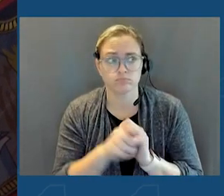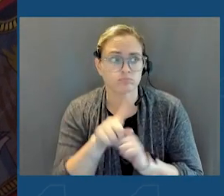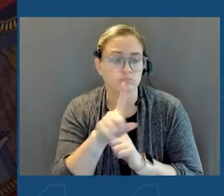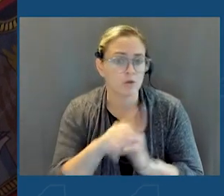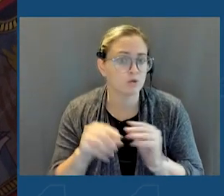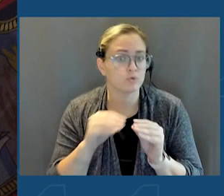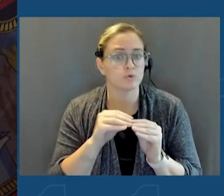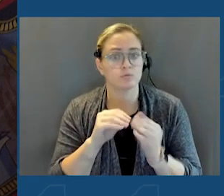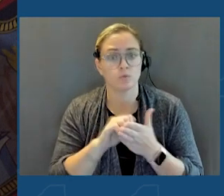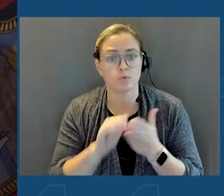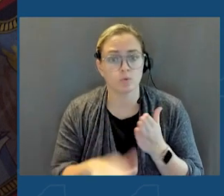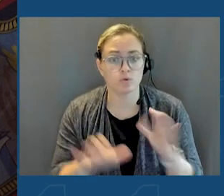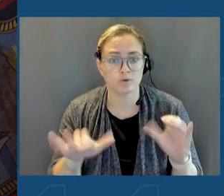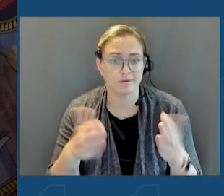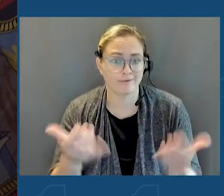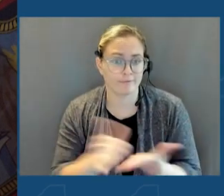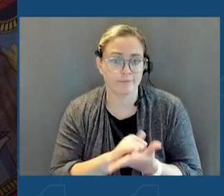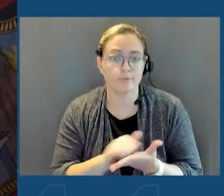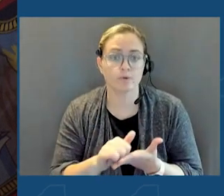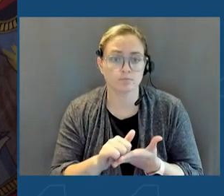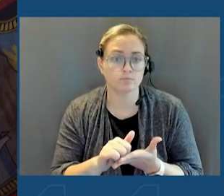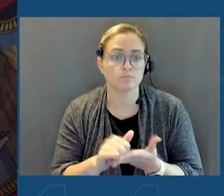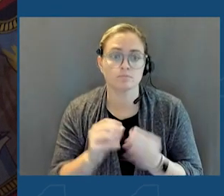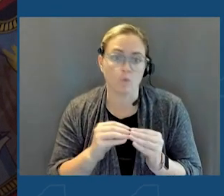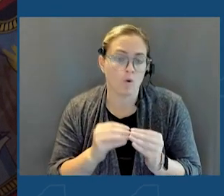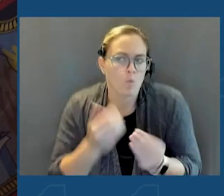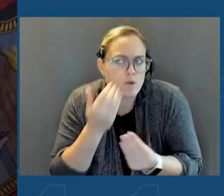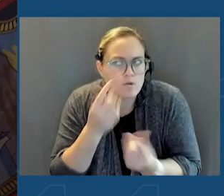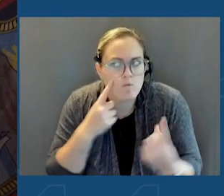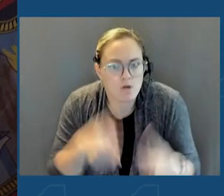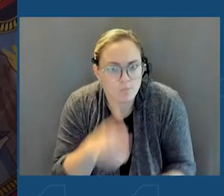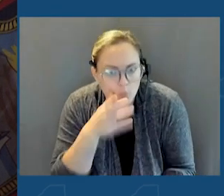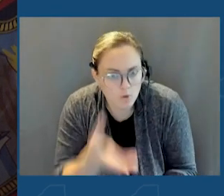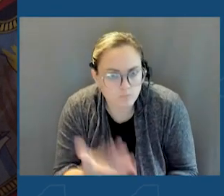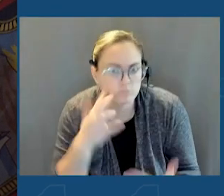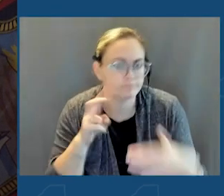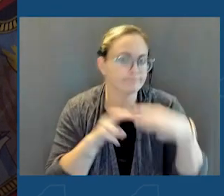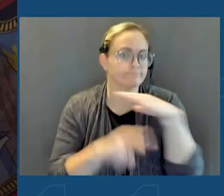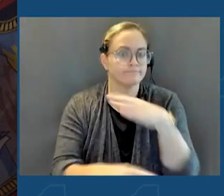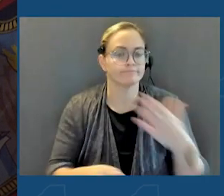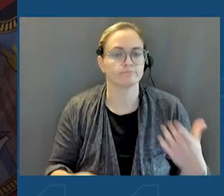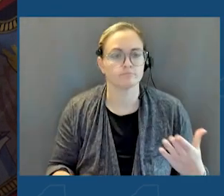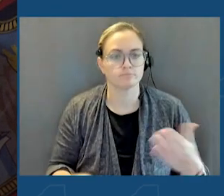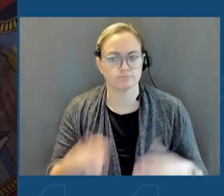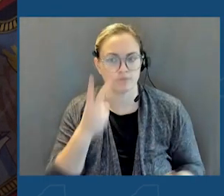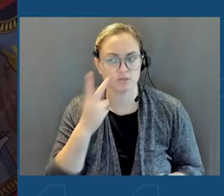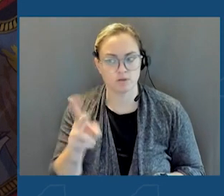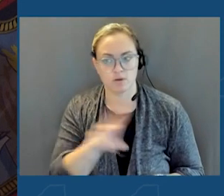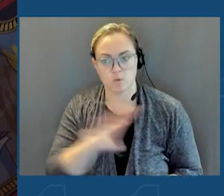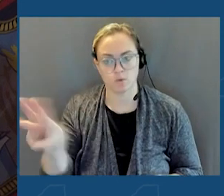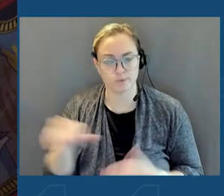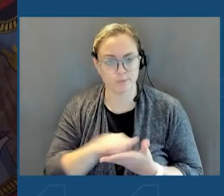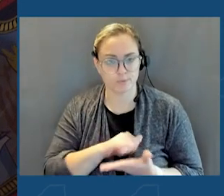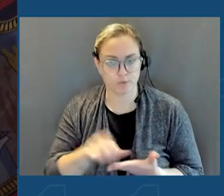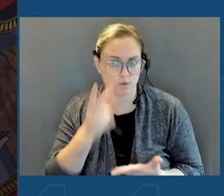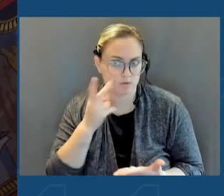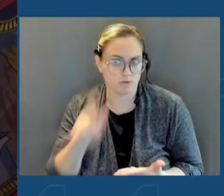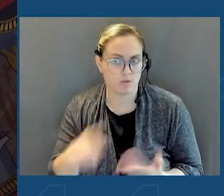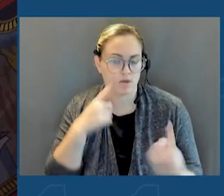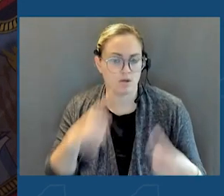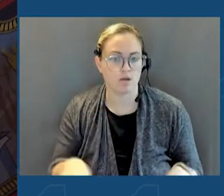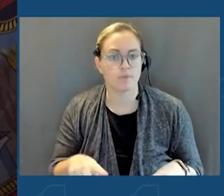have been performed here in the state of New York. We knew this was coming. I saw this in Western New York, where I'm from. The clinics